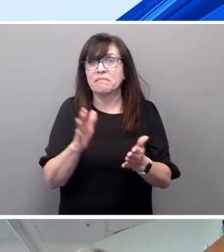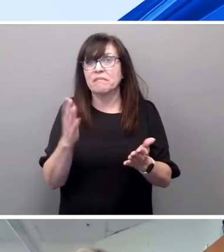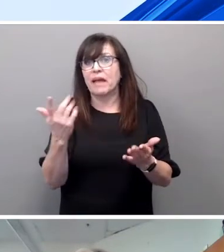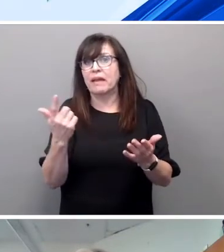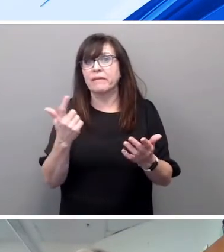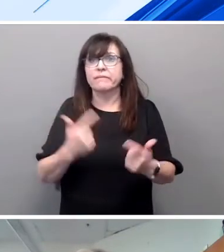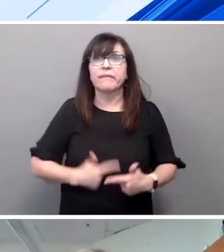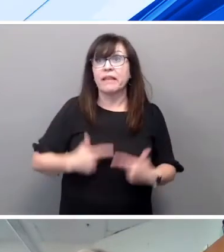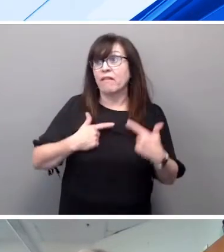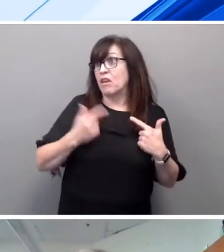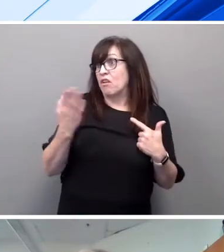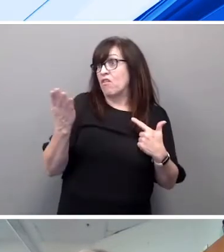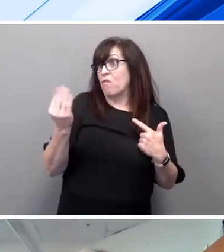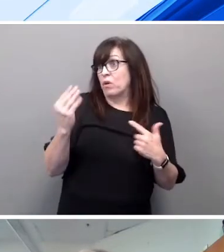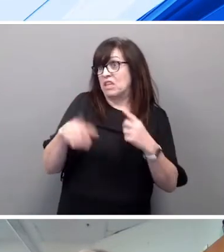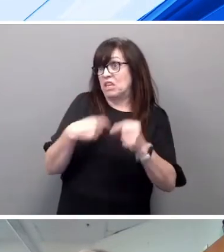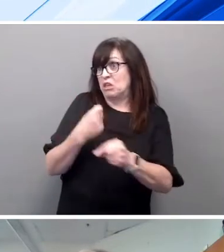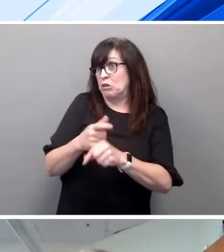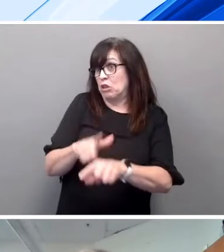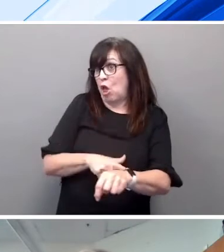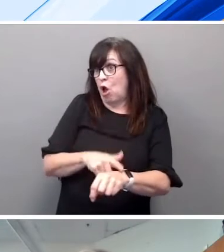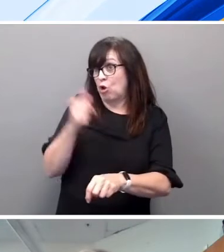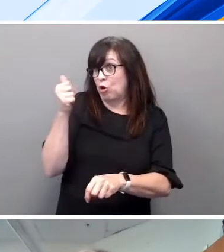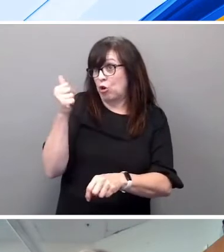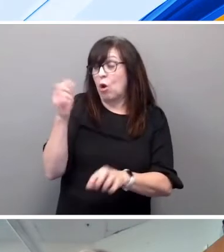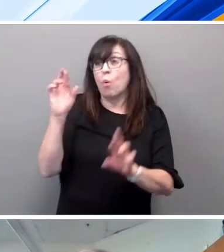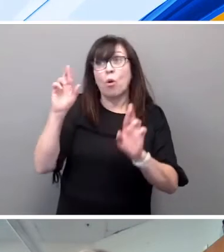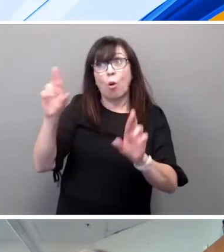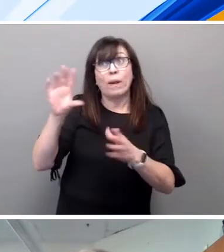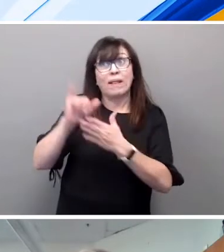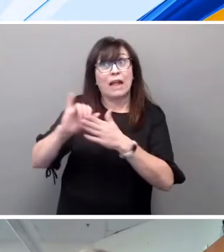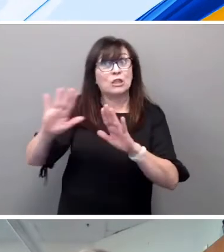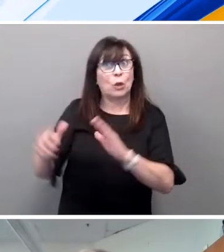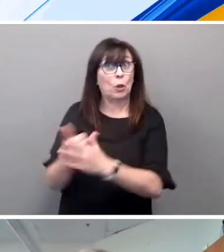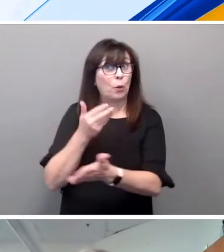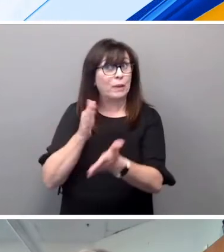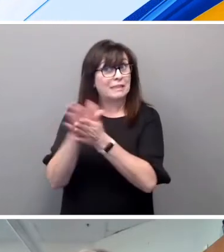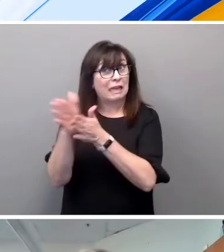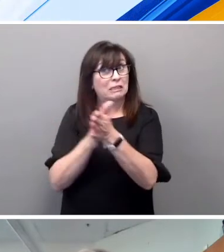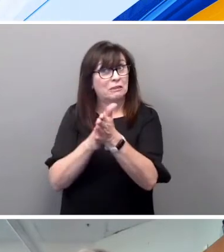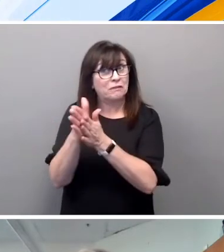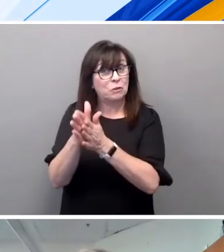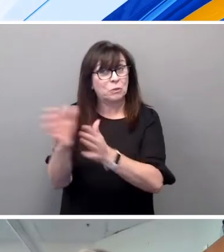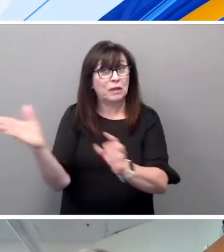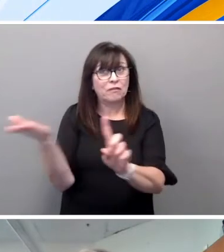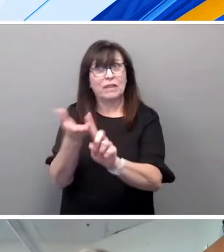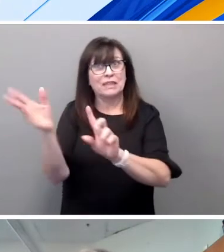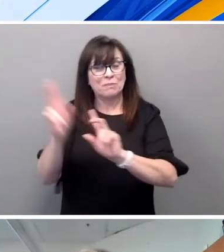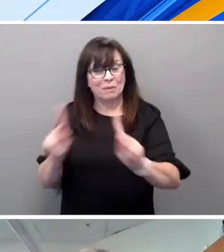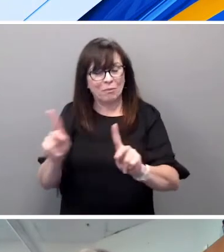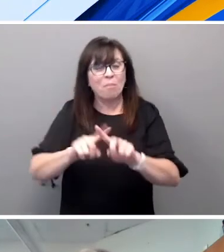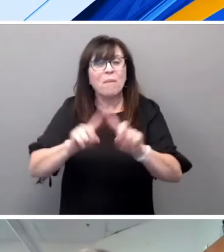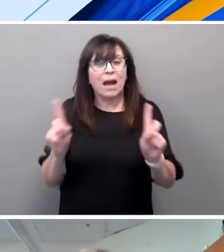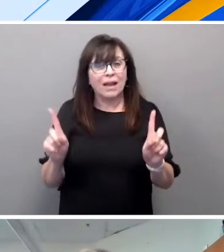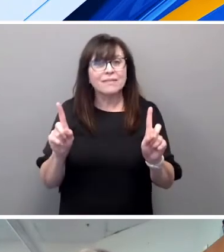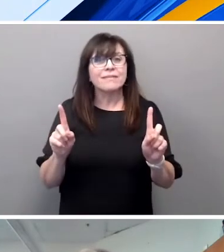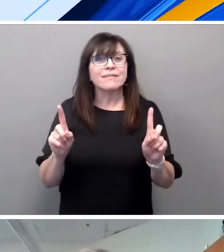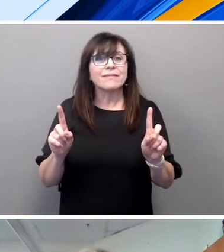14 years longer, I'm hoping that will be the new vaccine incentive, but you know, we